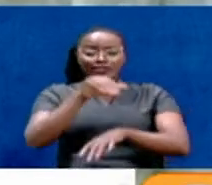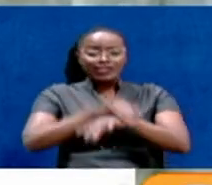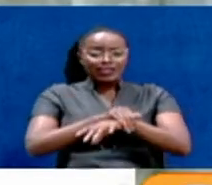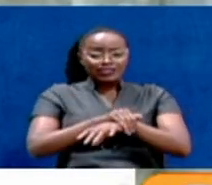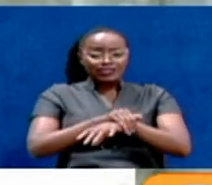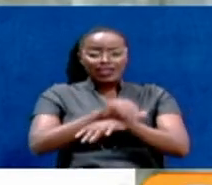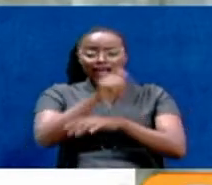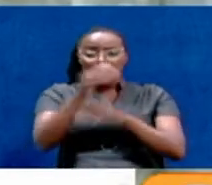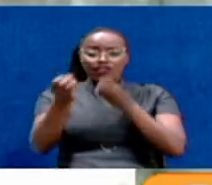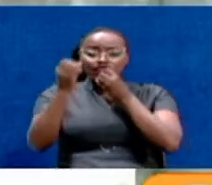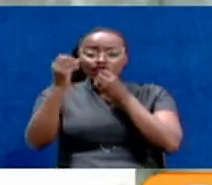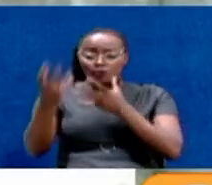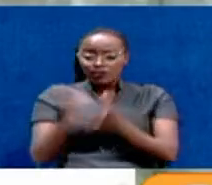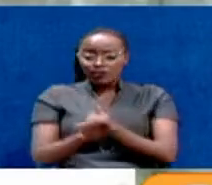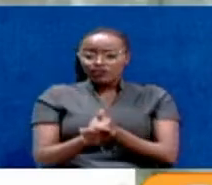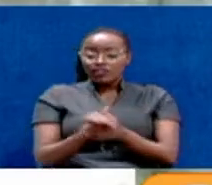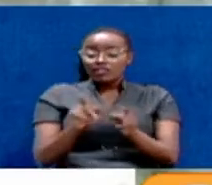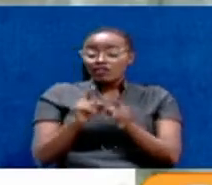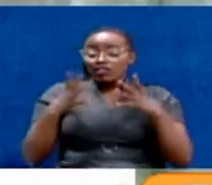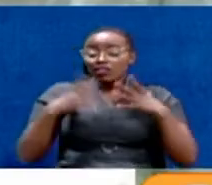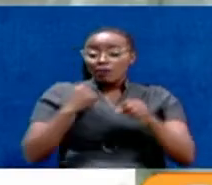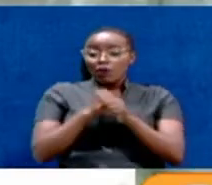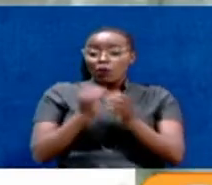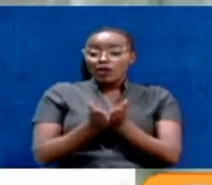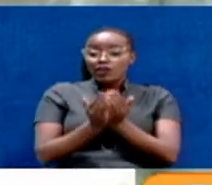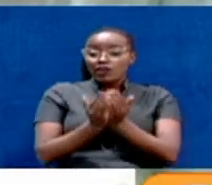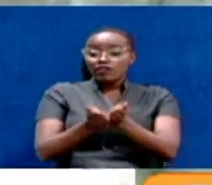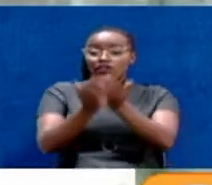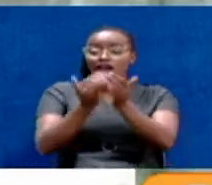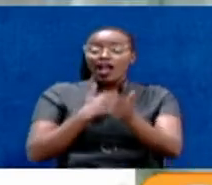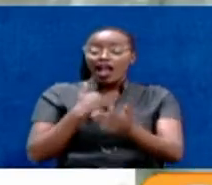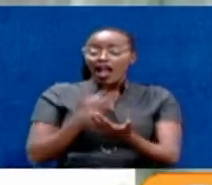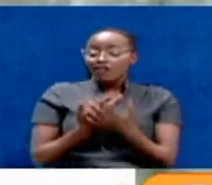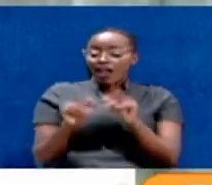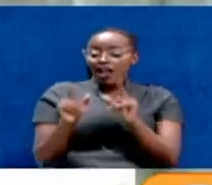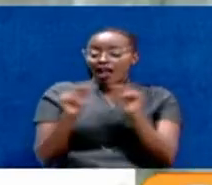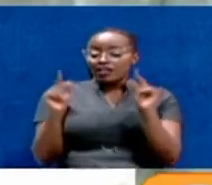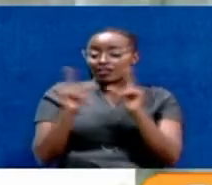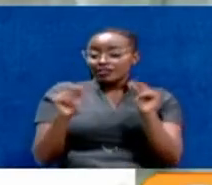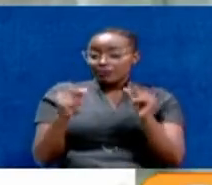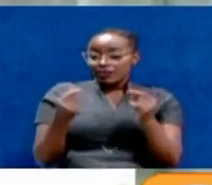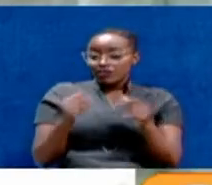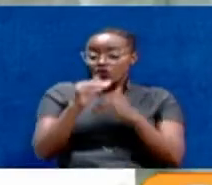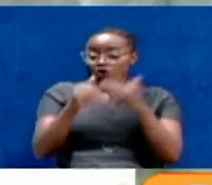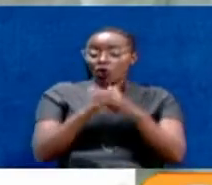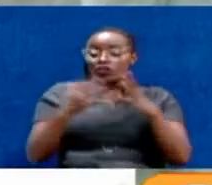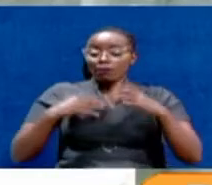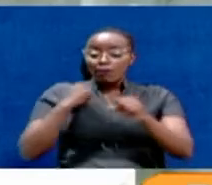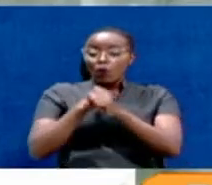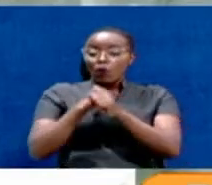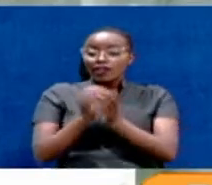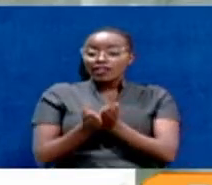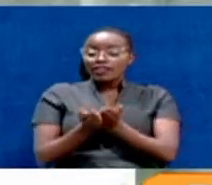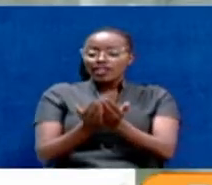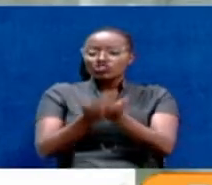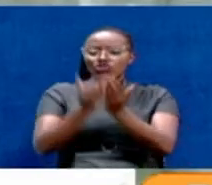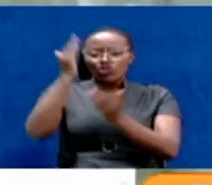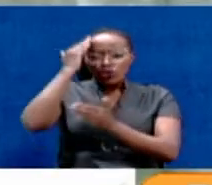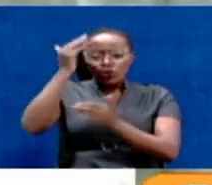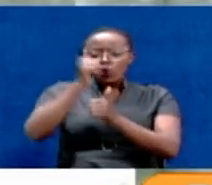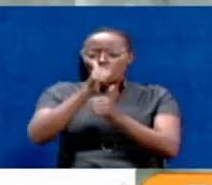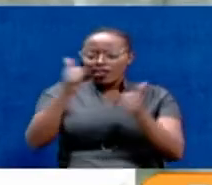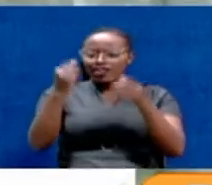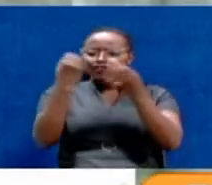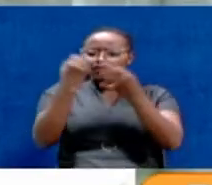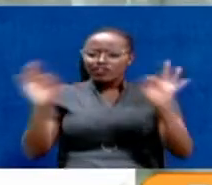receive other information. As seafarers, we have an SMS, which all the seafarers in the world, they know it, and it is